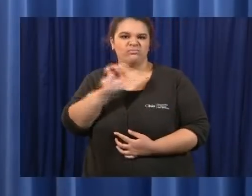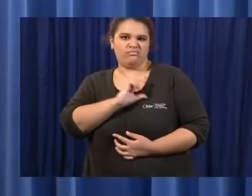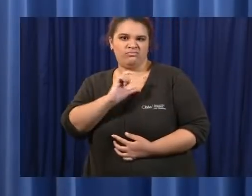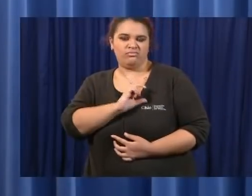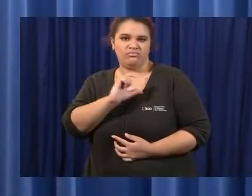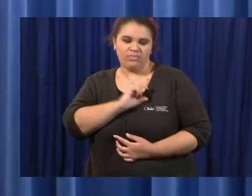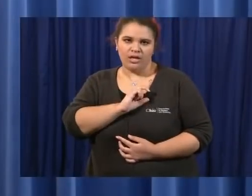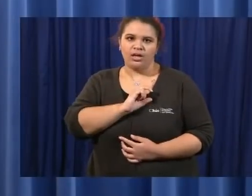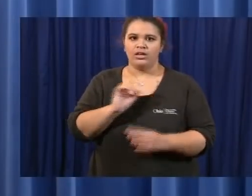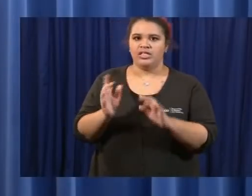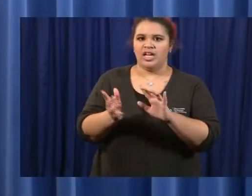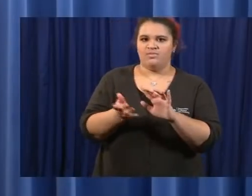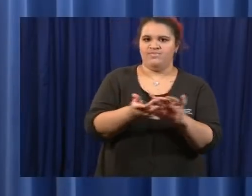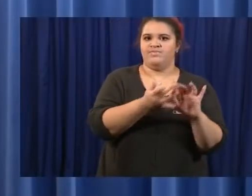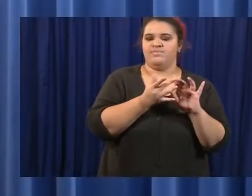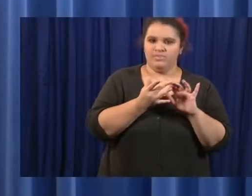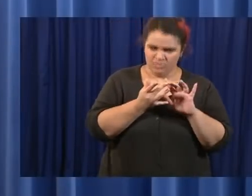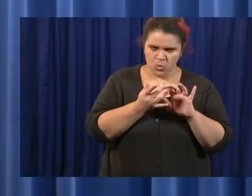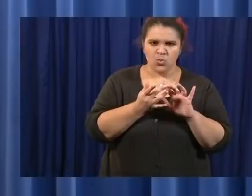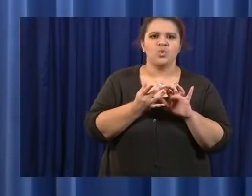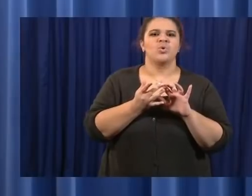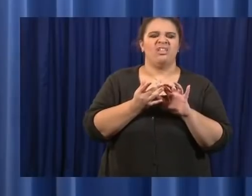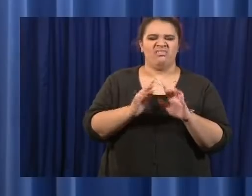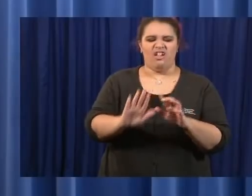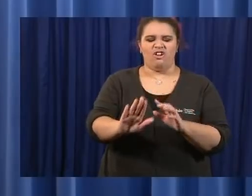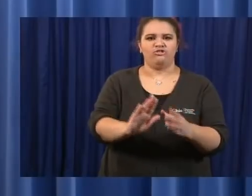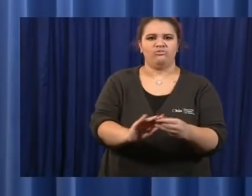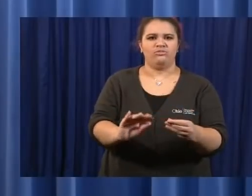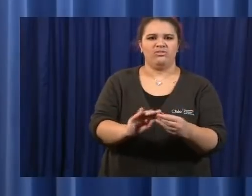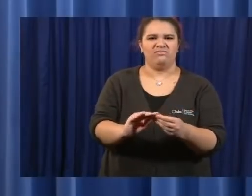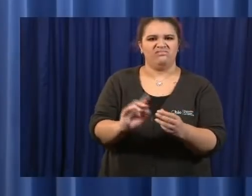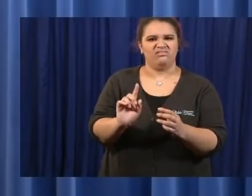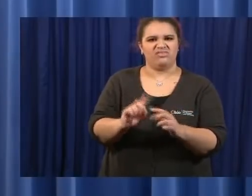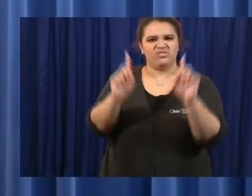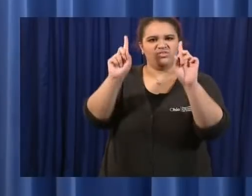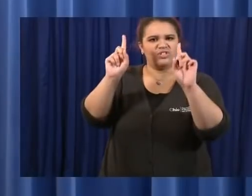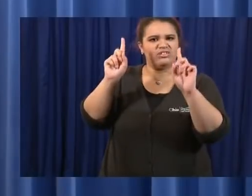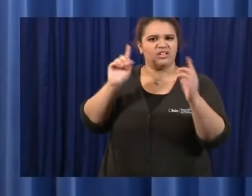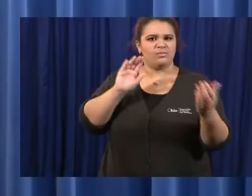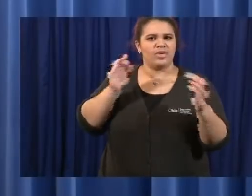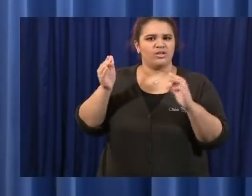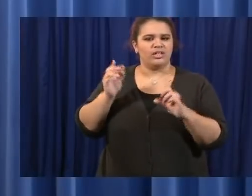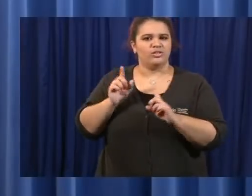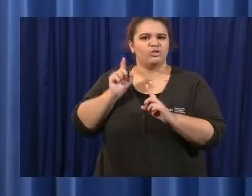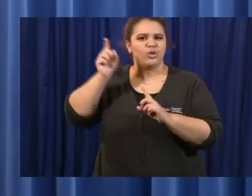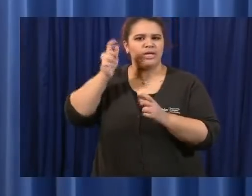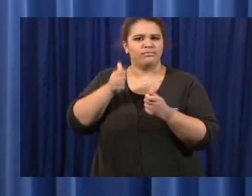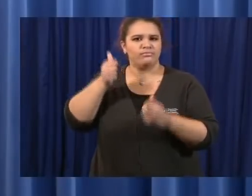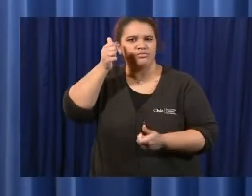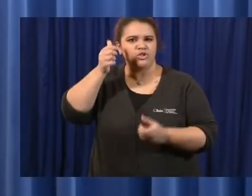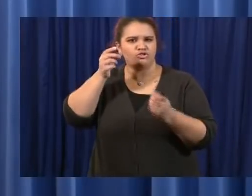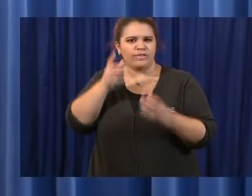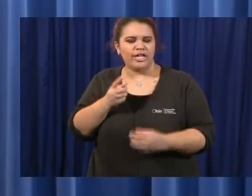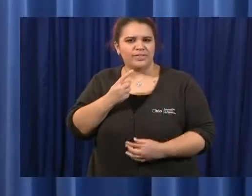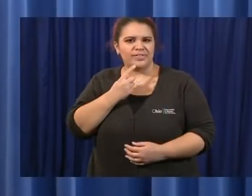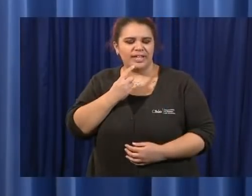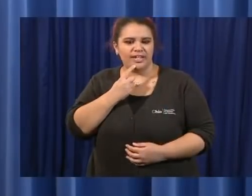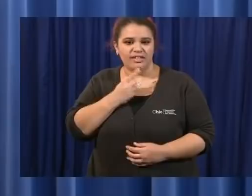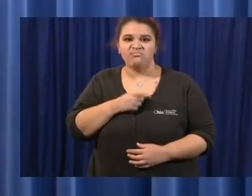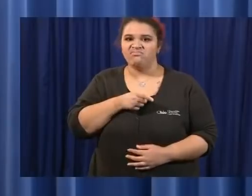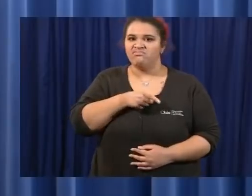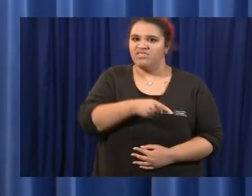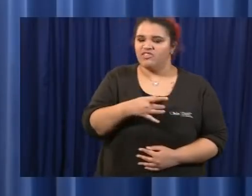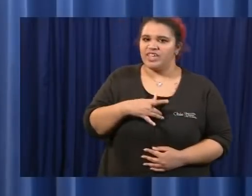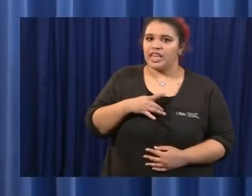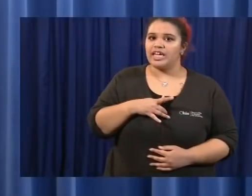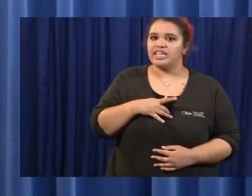terms of the director was talking about the planning. We've heard about inmates feeling like it was being treated as a security risk, not a health issue. We've